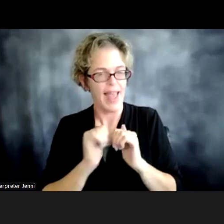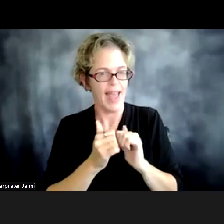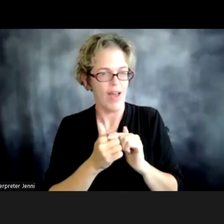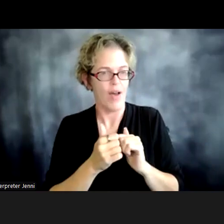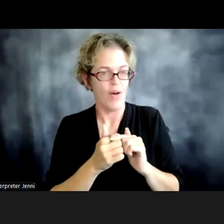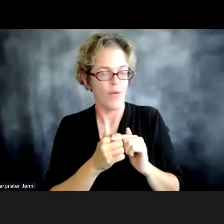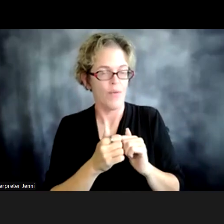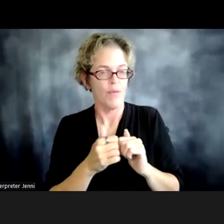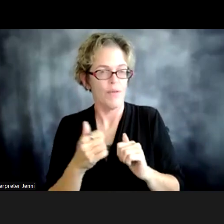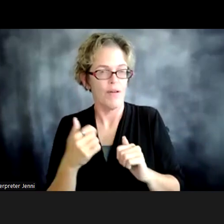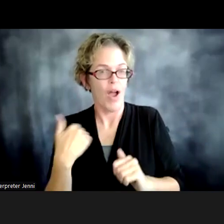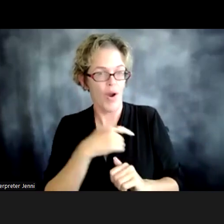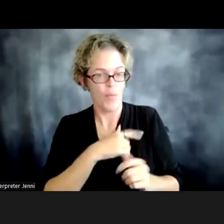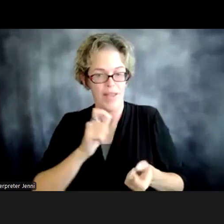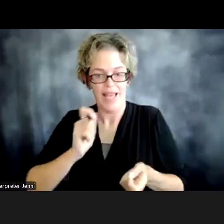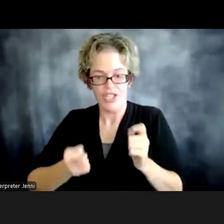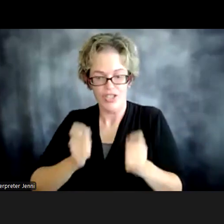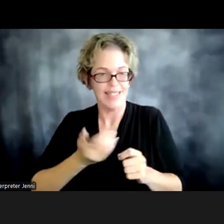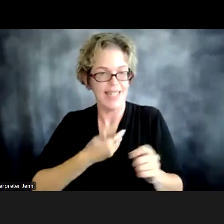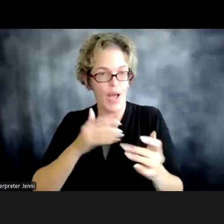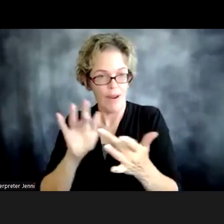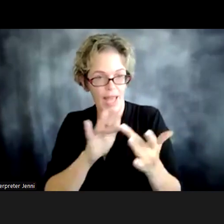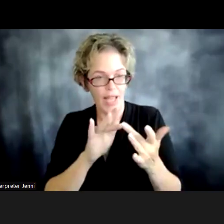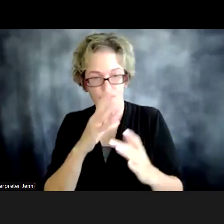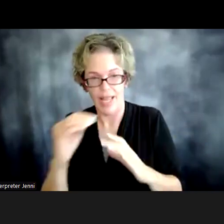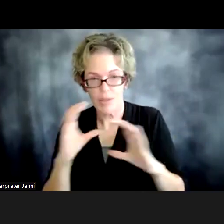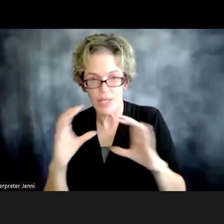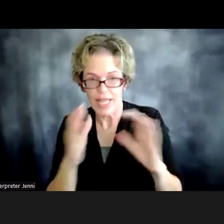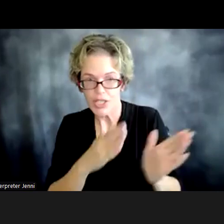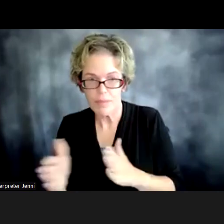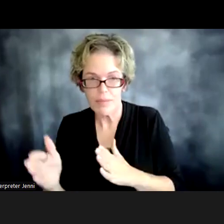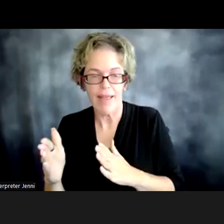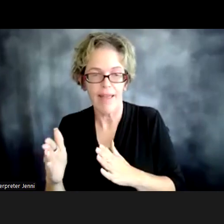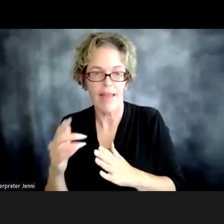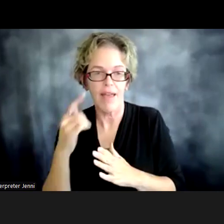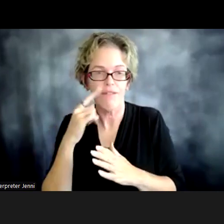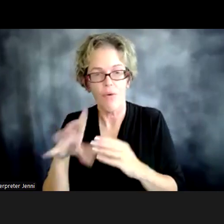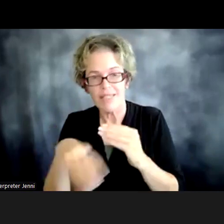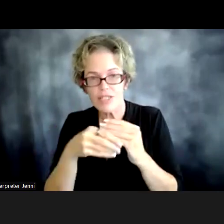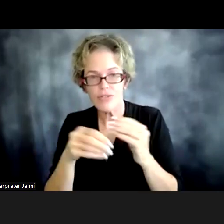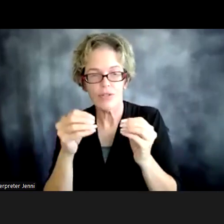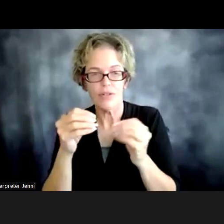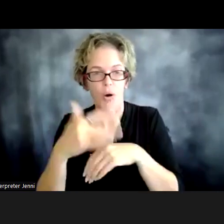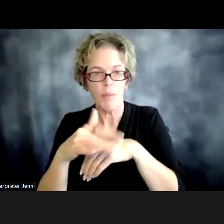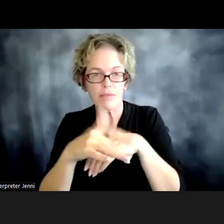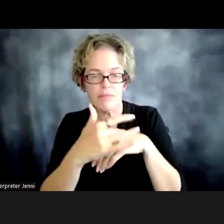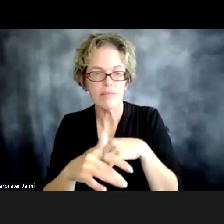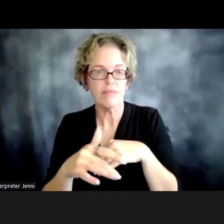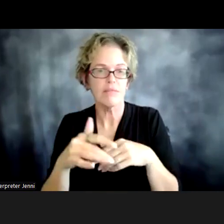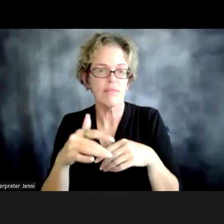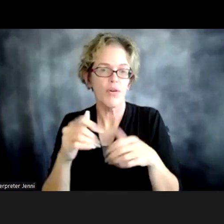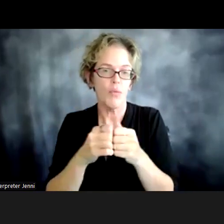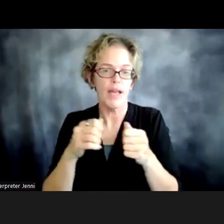we adjusting our outreach and communication plans for additional openings, either within Apple Health